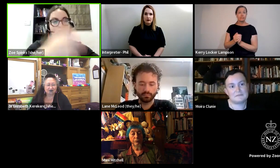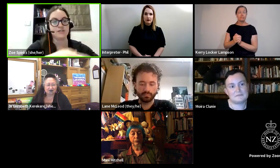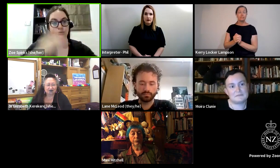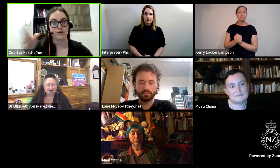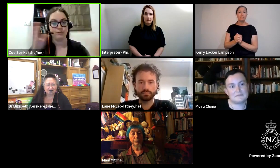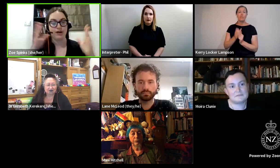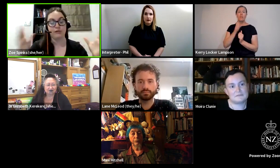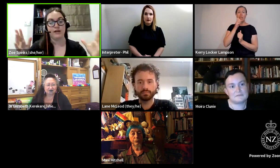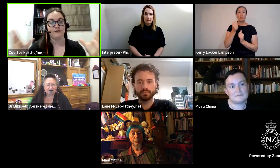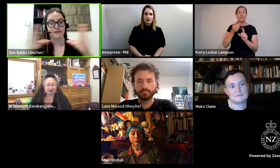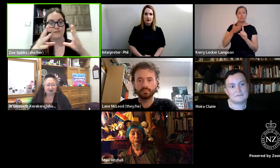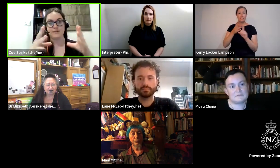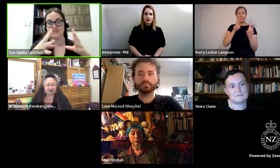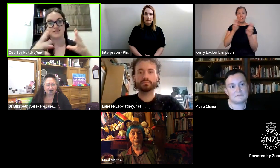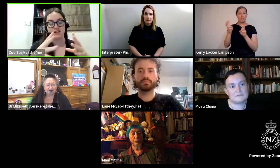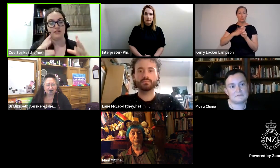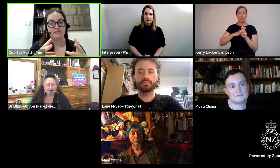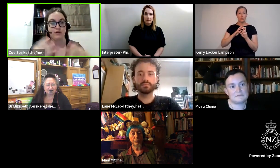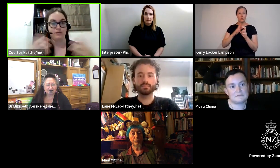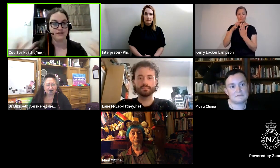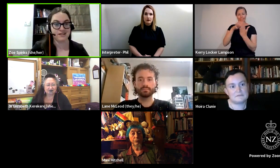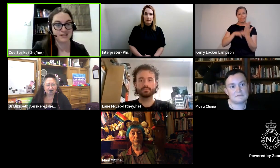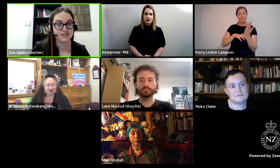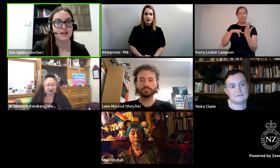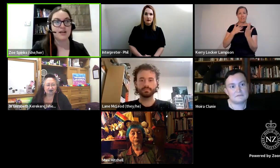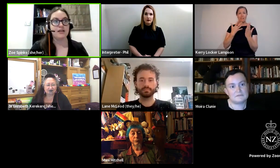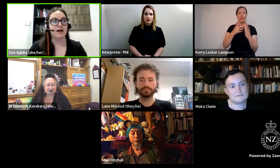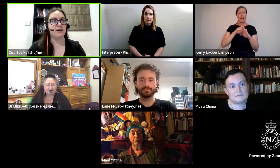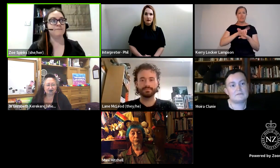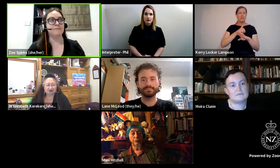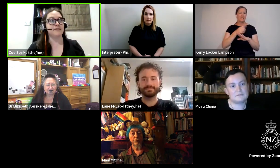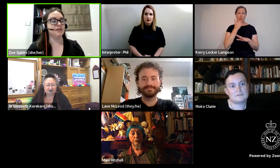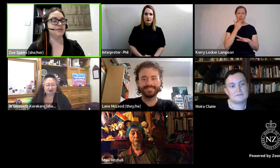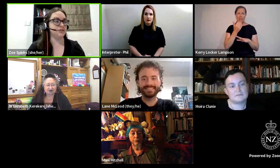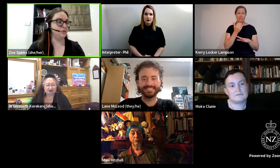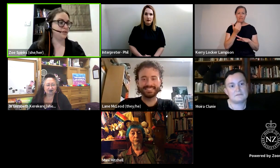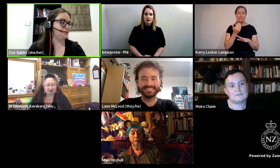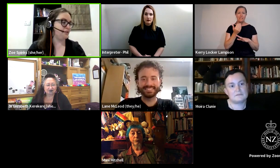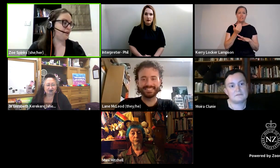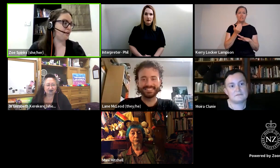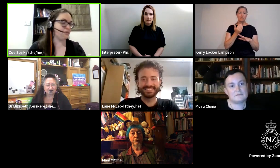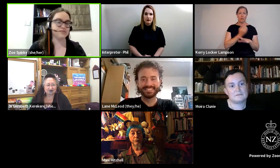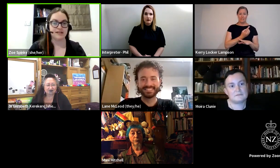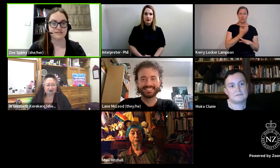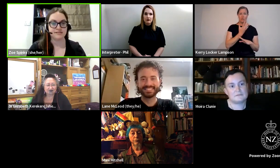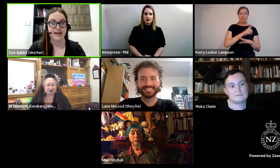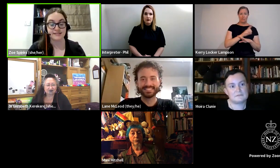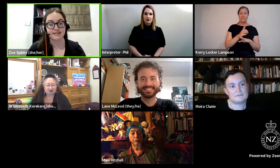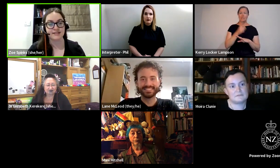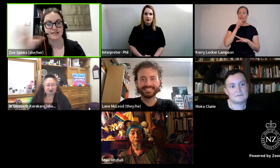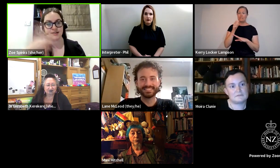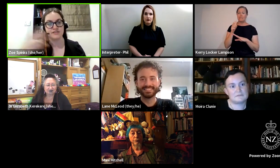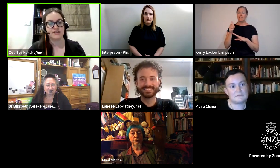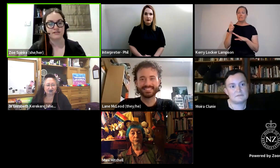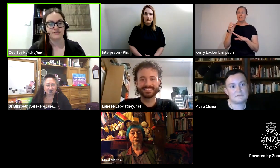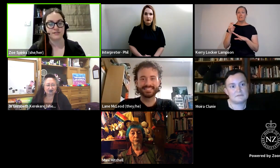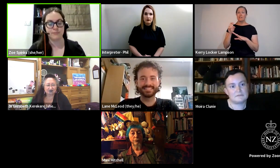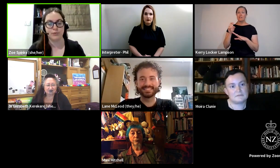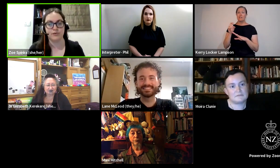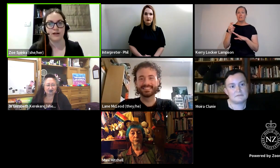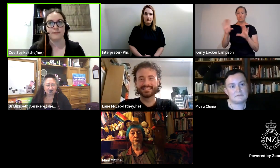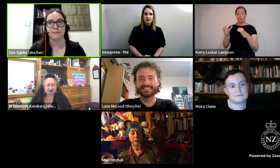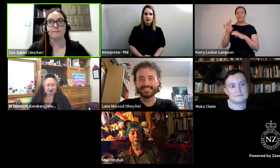specific issues that you really want to outline and 5 minutes isn't enough, and often it isn't, then you can use that tactically to give yourself